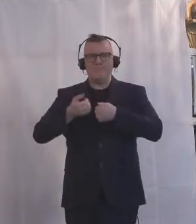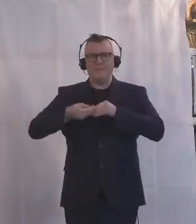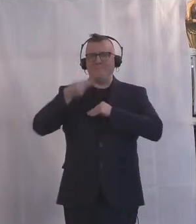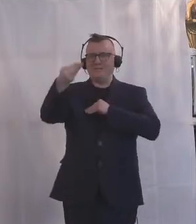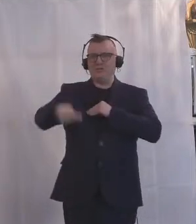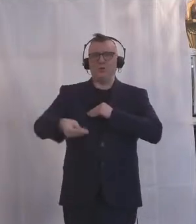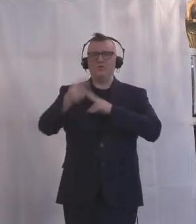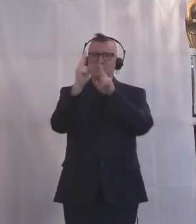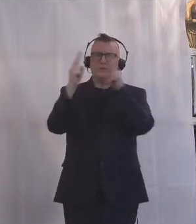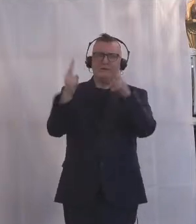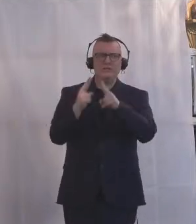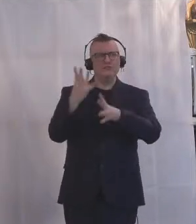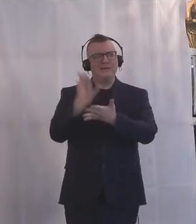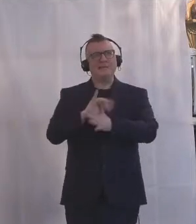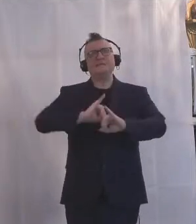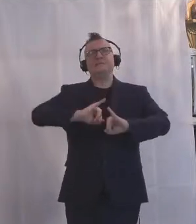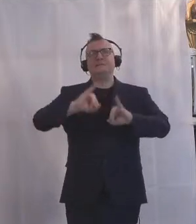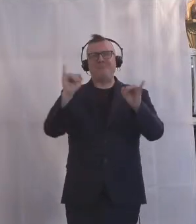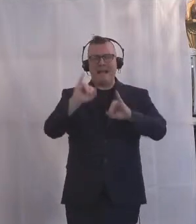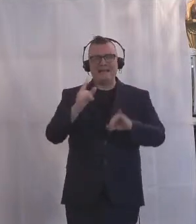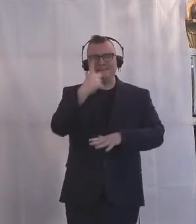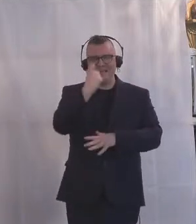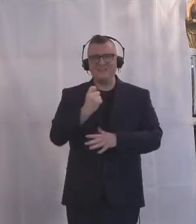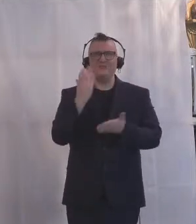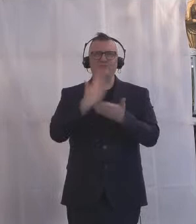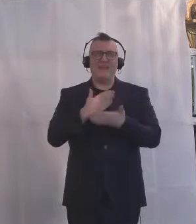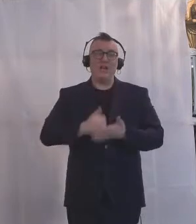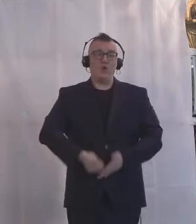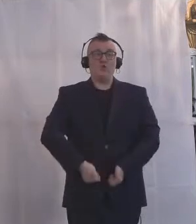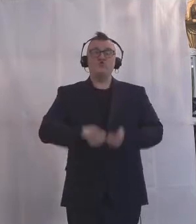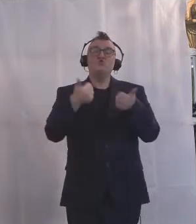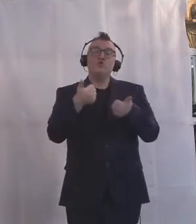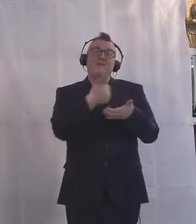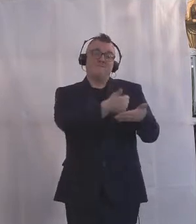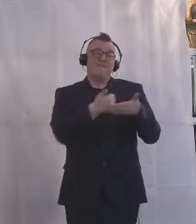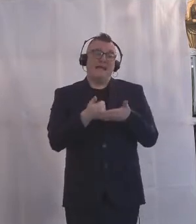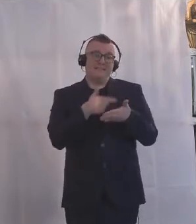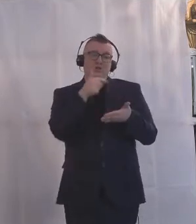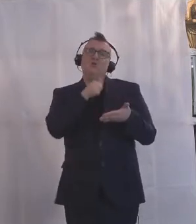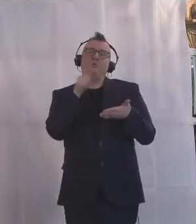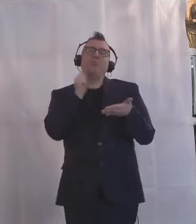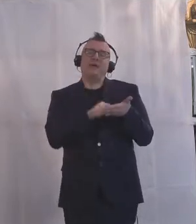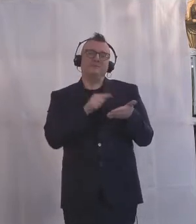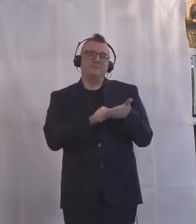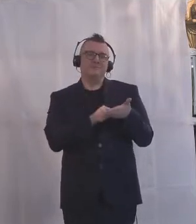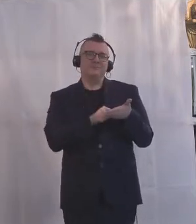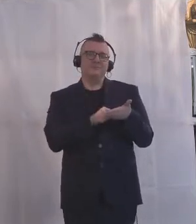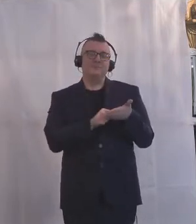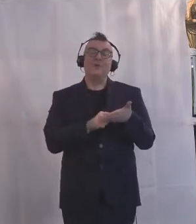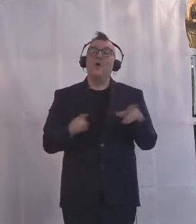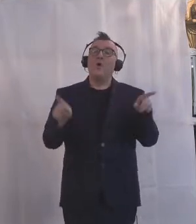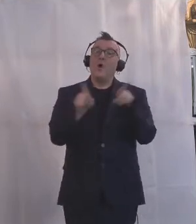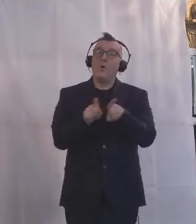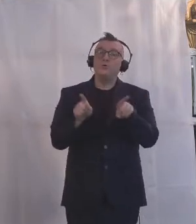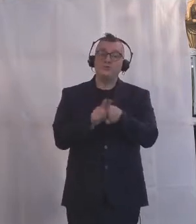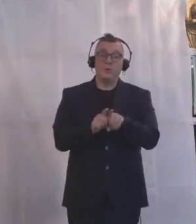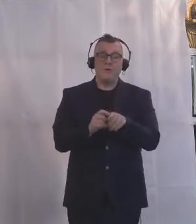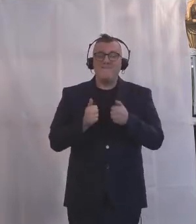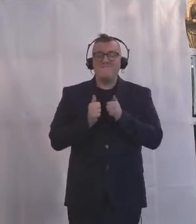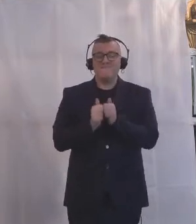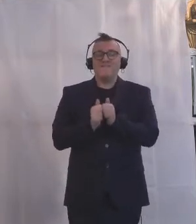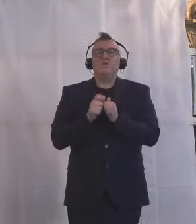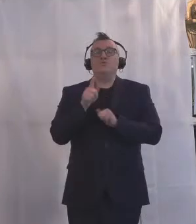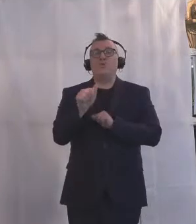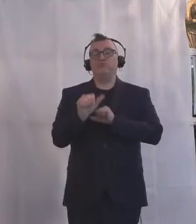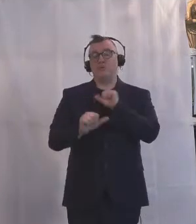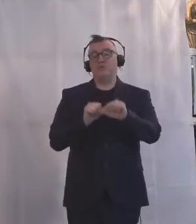Lean on the good advice that you have. value what you're doing and how you're